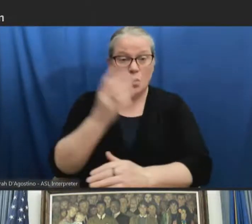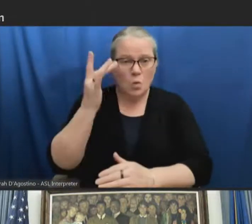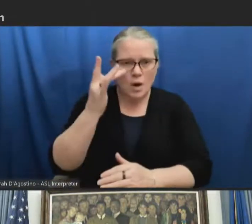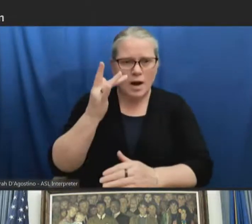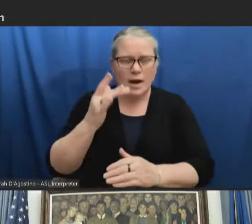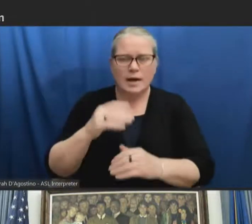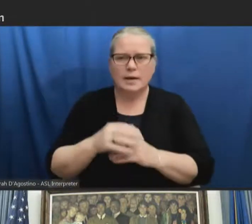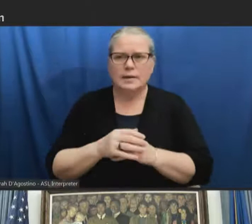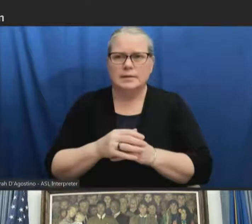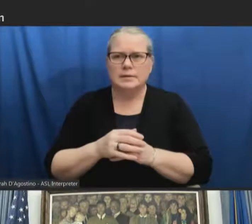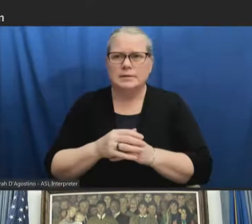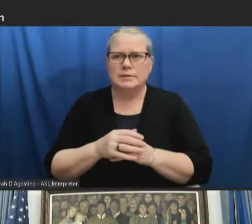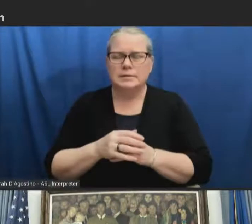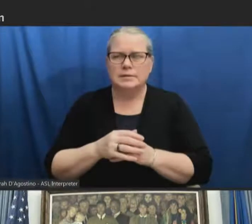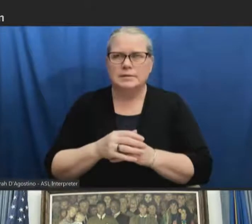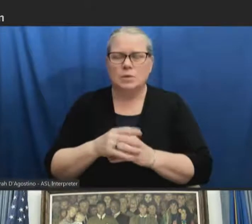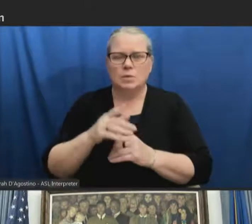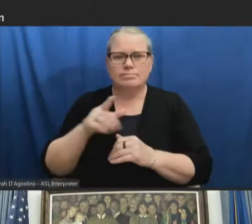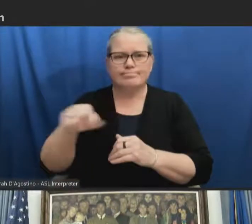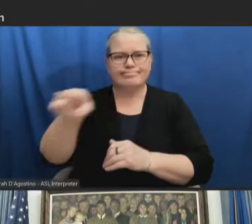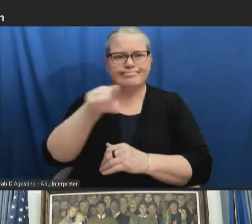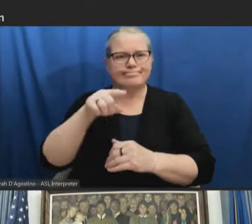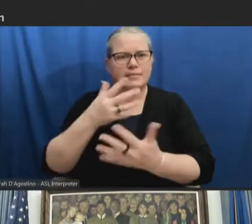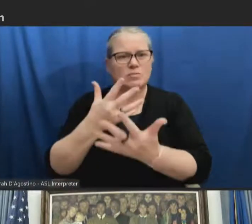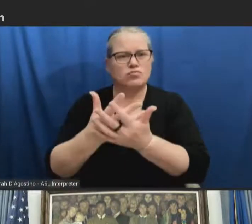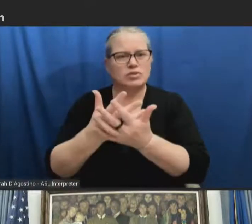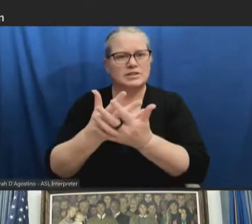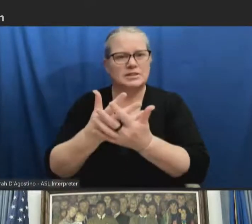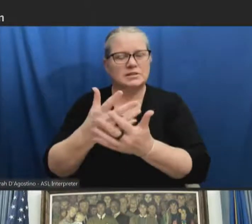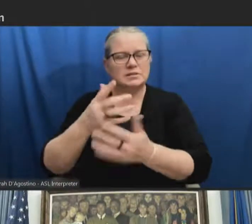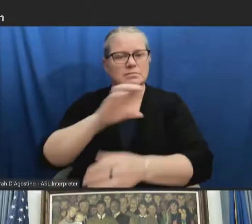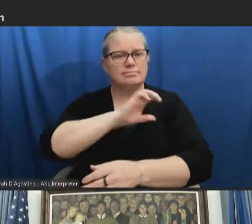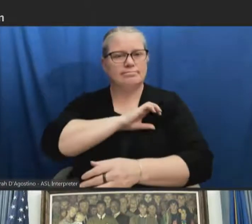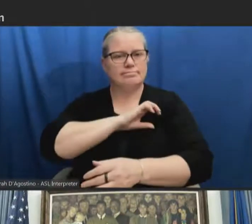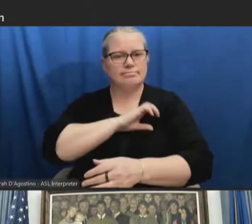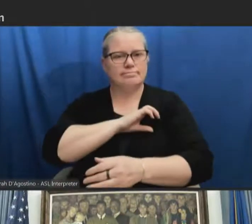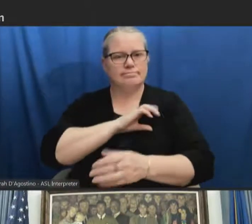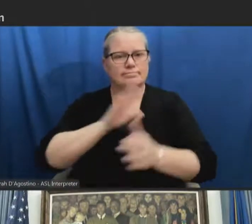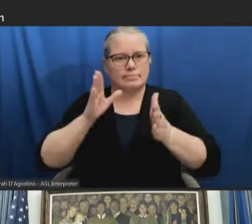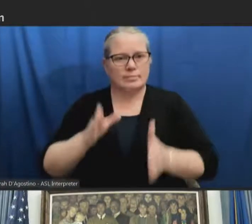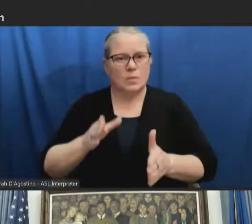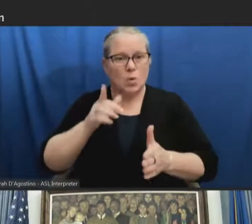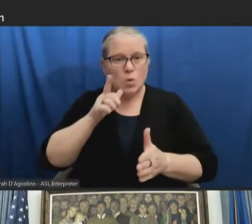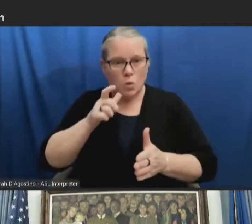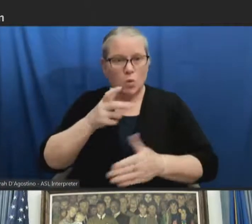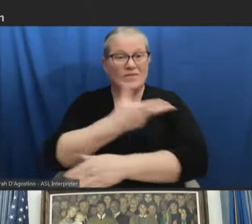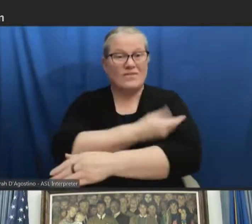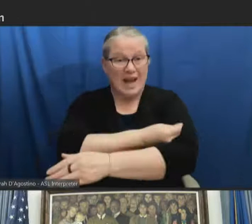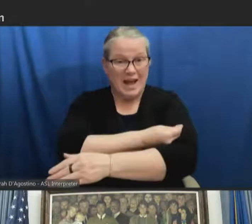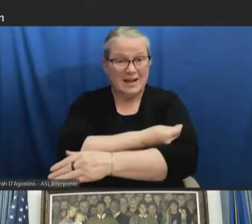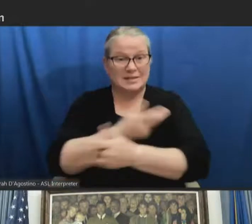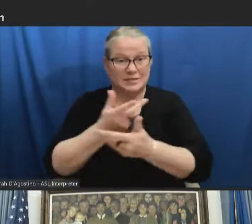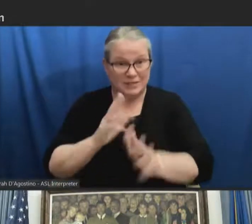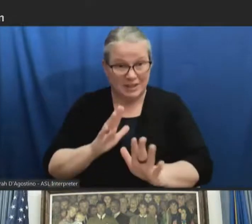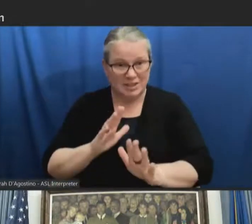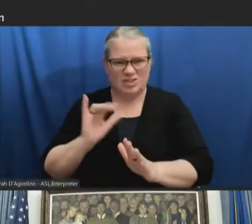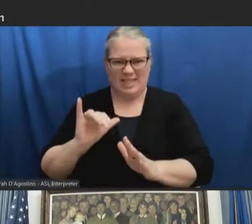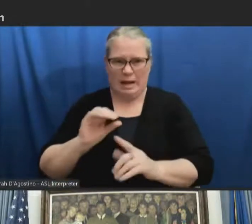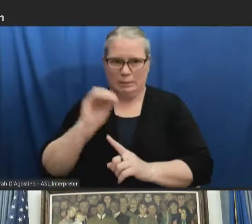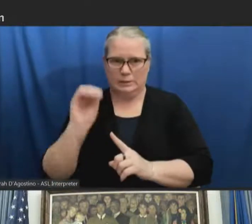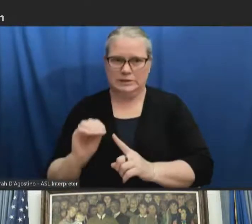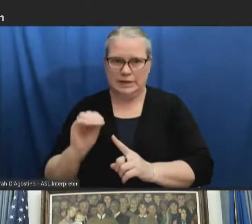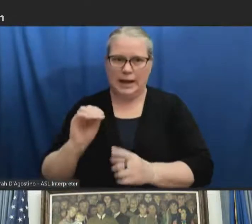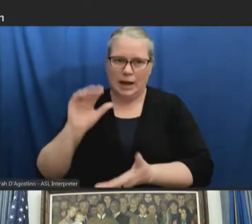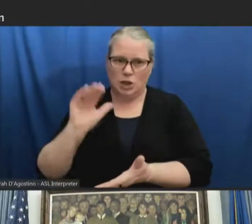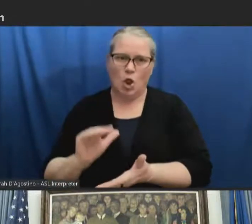of prison correction officers who've been vaccinated is relatively low, and it's still clearly